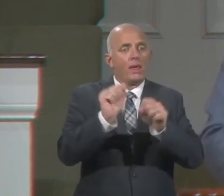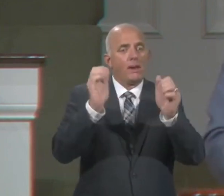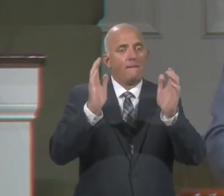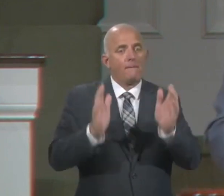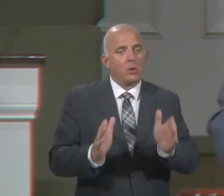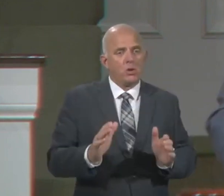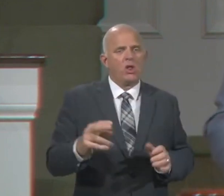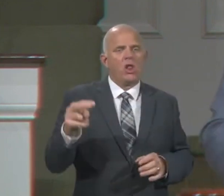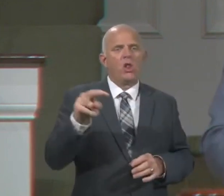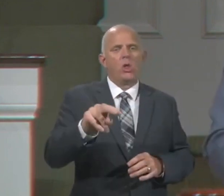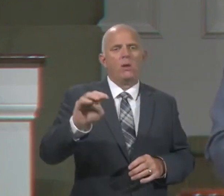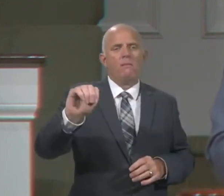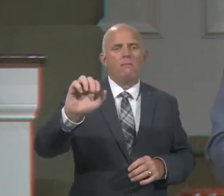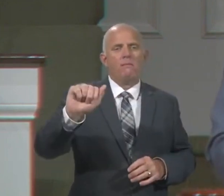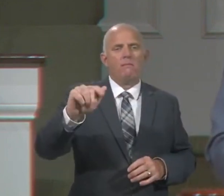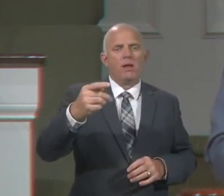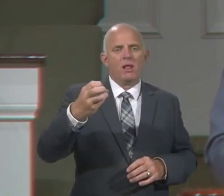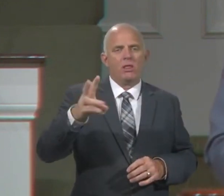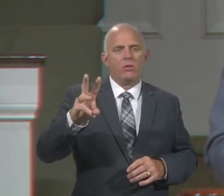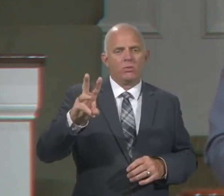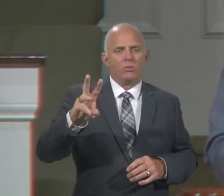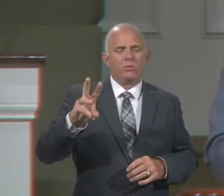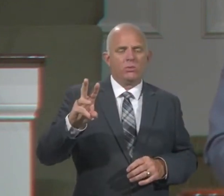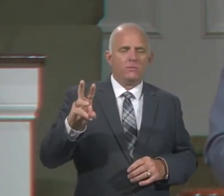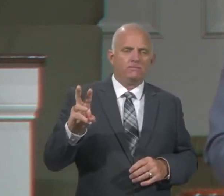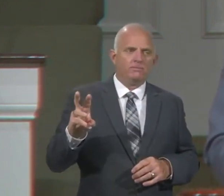Matthew chapter 9.